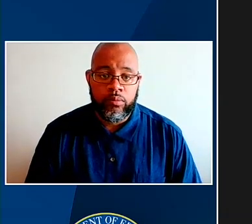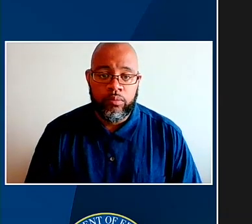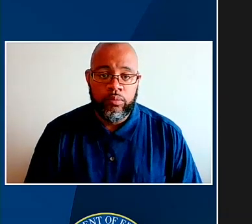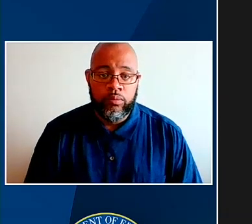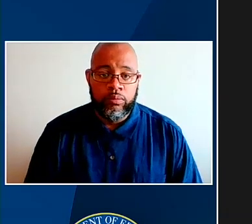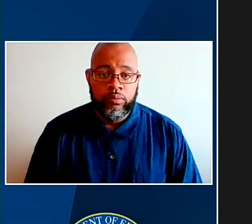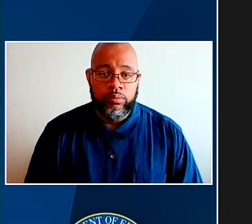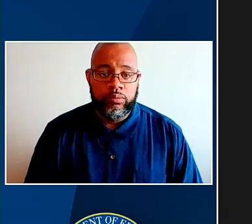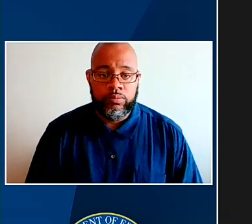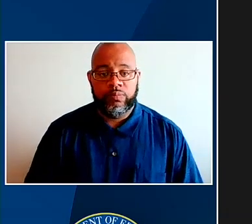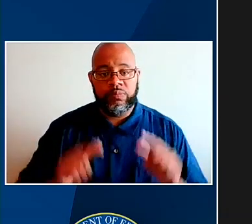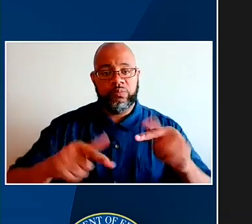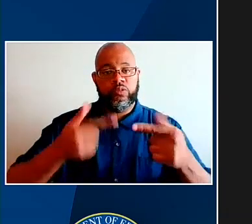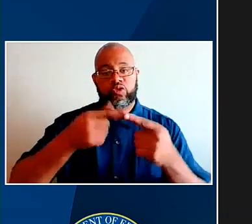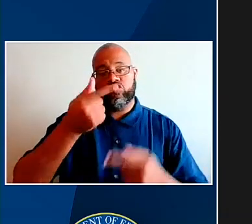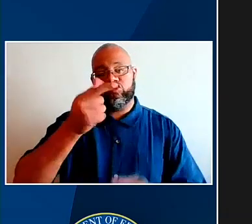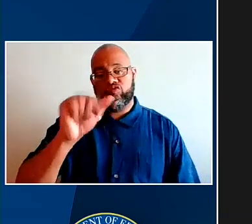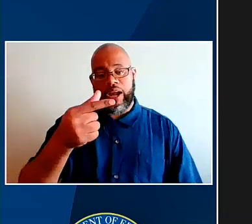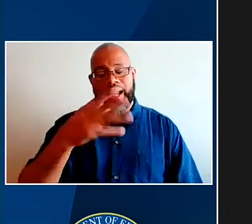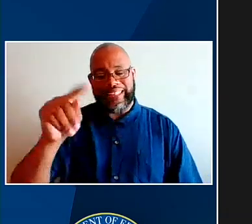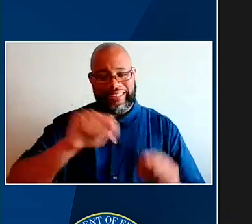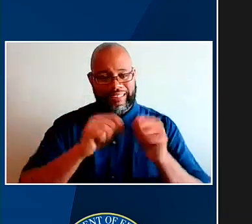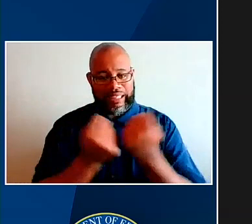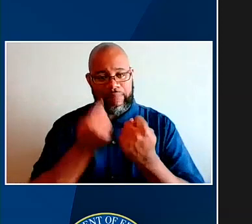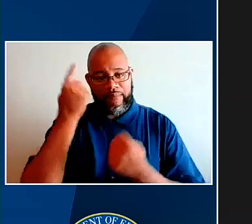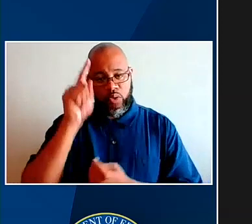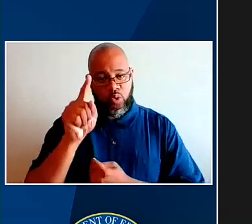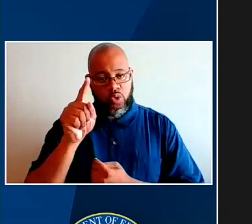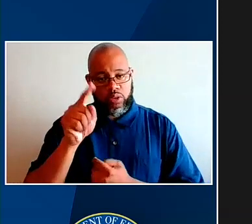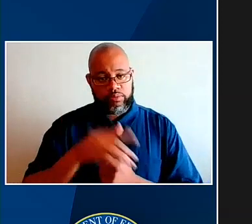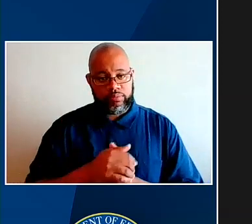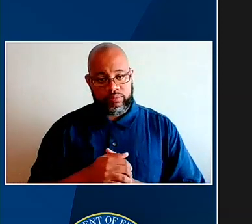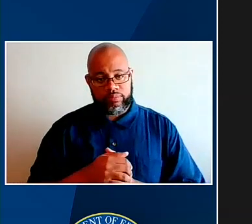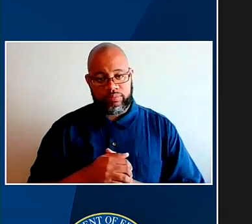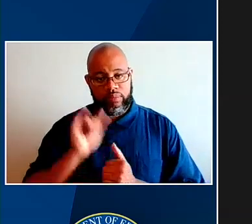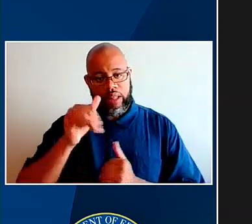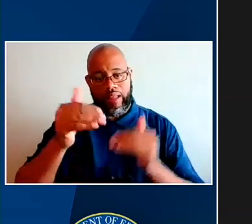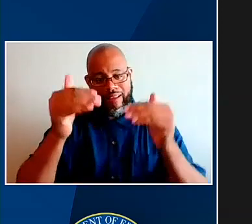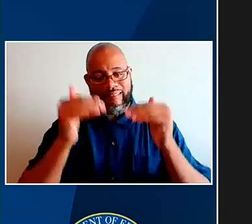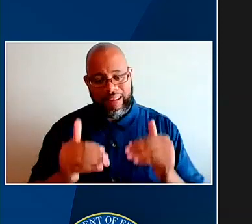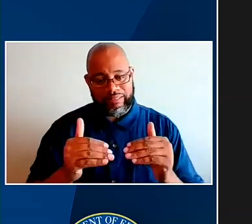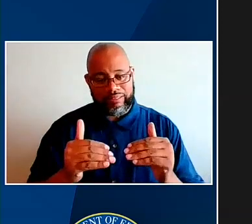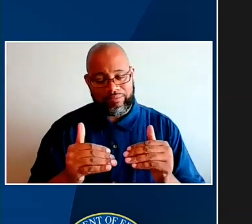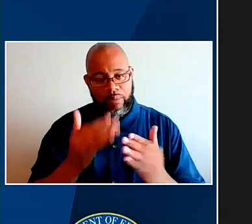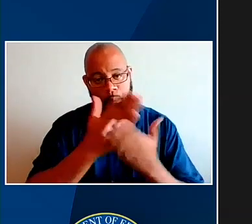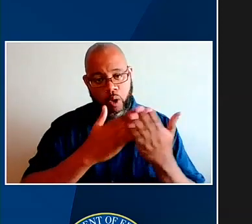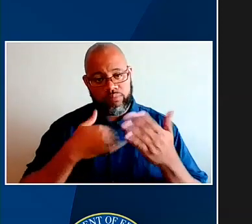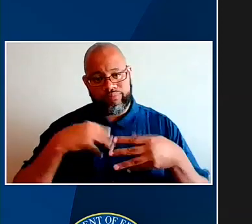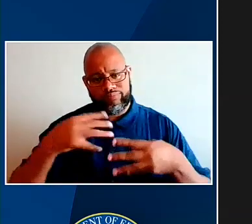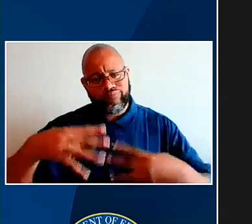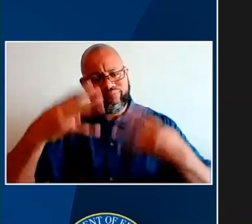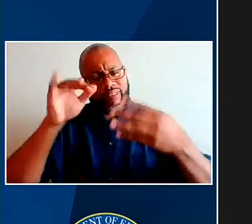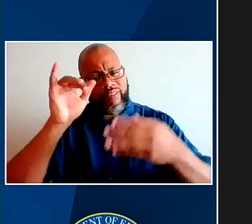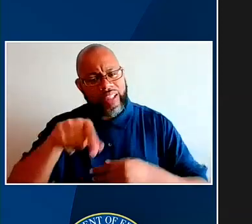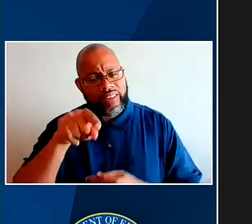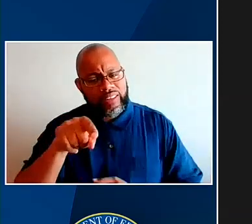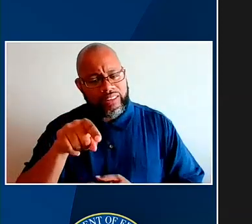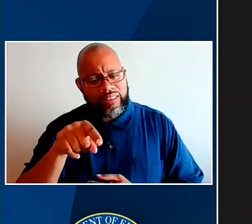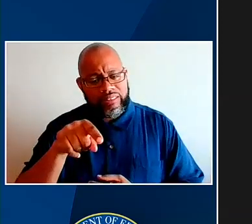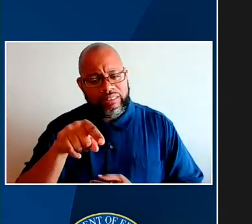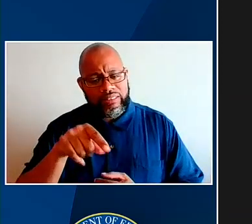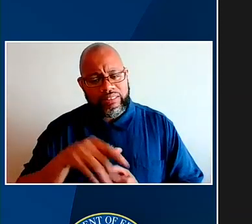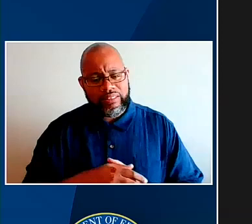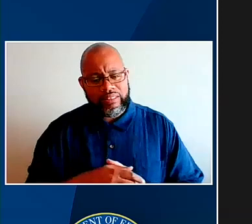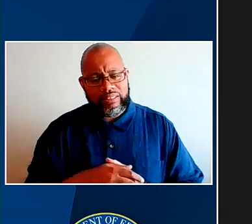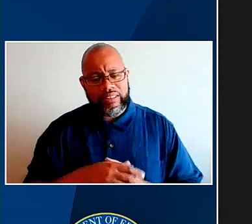And I'll turn it over to Greg and his team for the next section, which I'm scrolling down. I think it's the addition in the